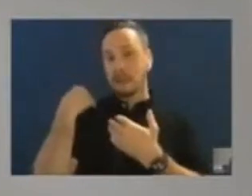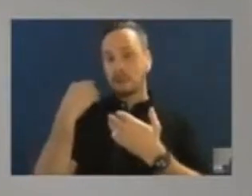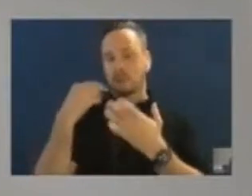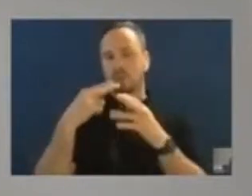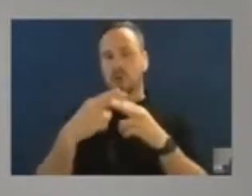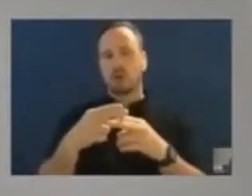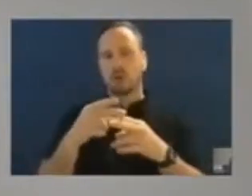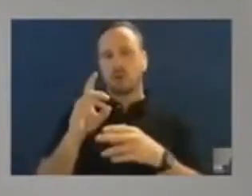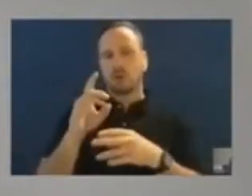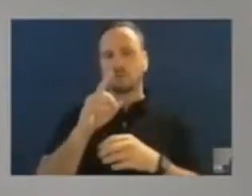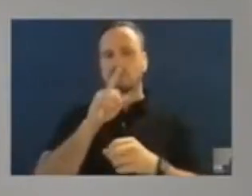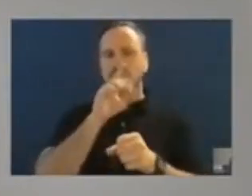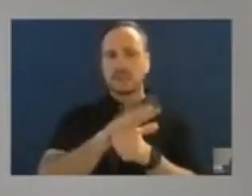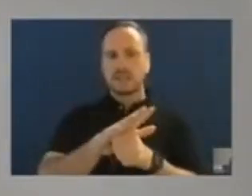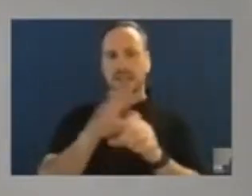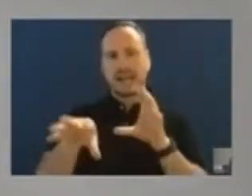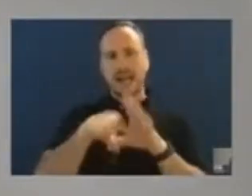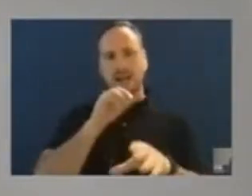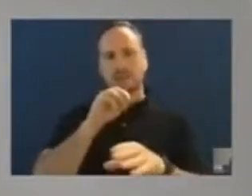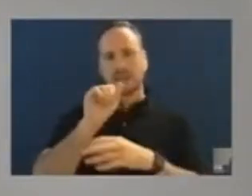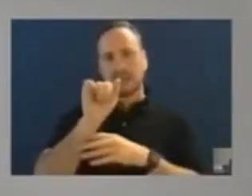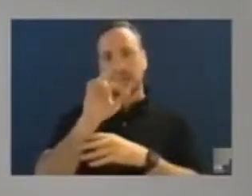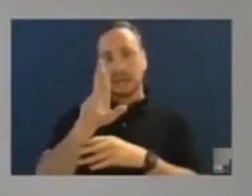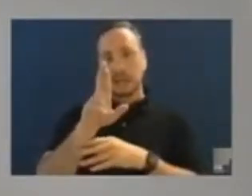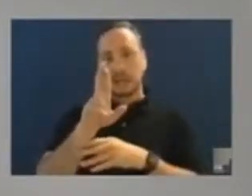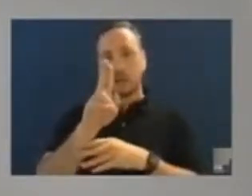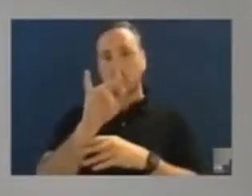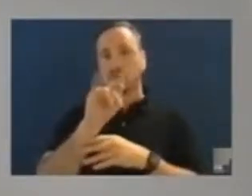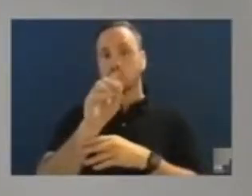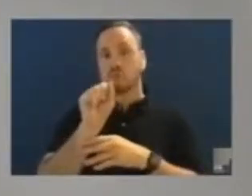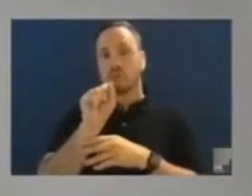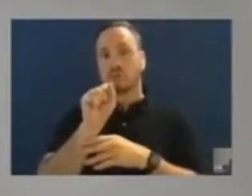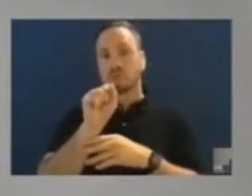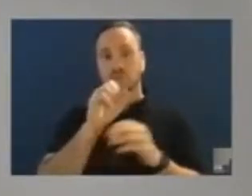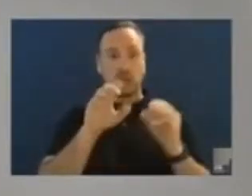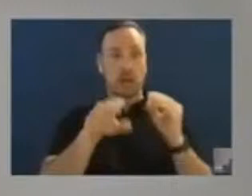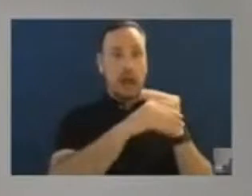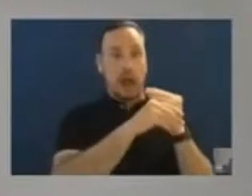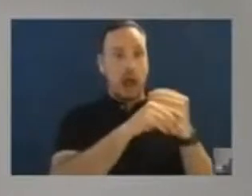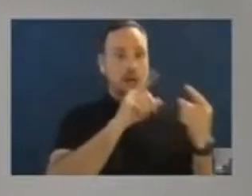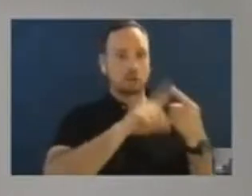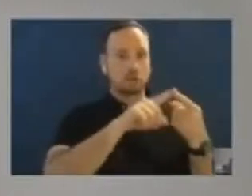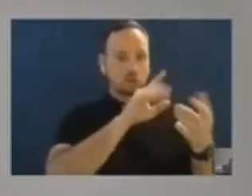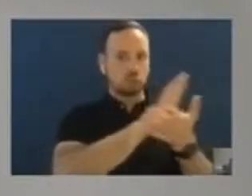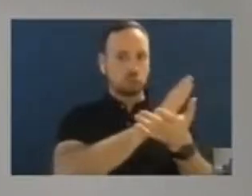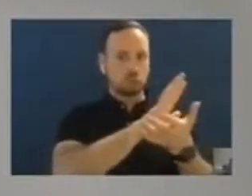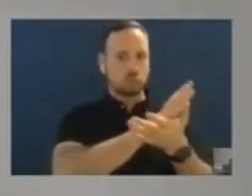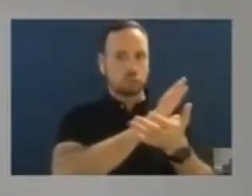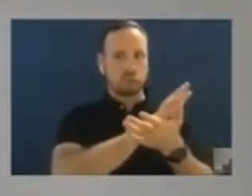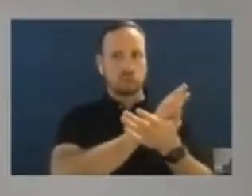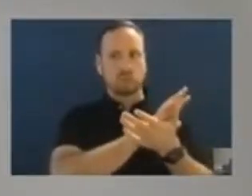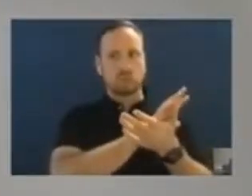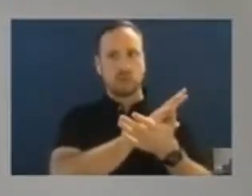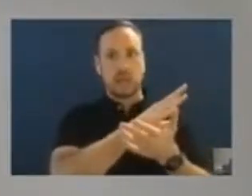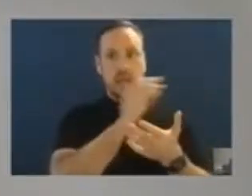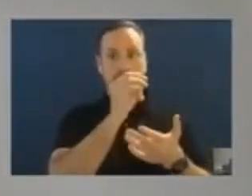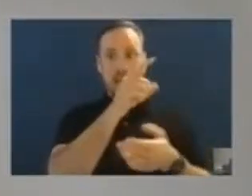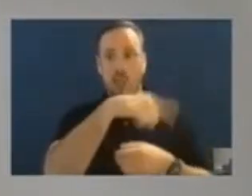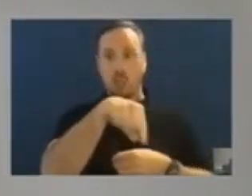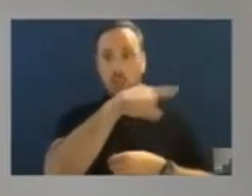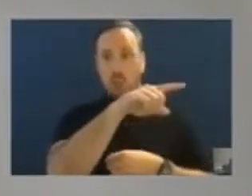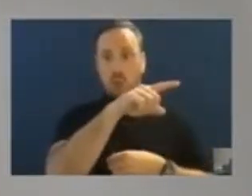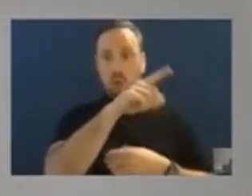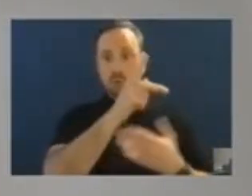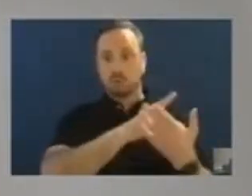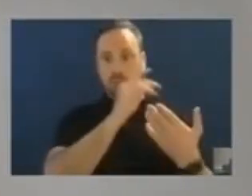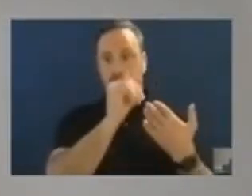air units that have been added to schools. And those projects, I don't know the numbers